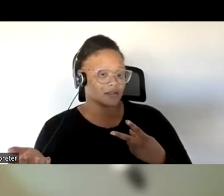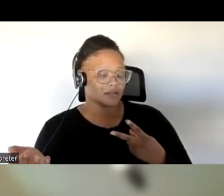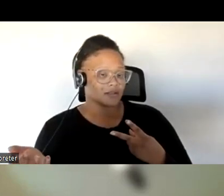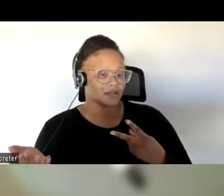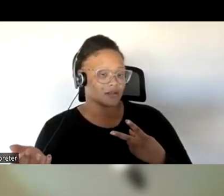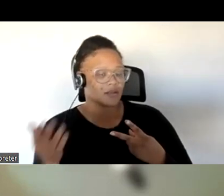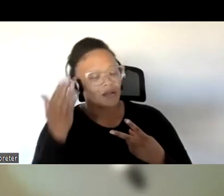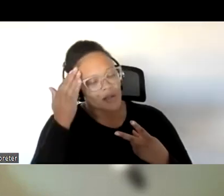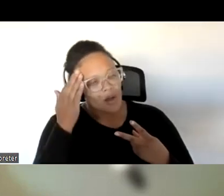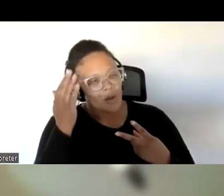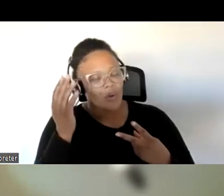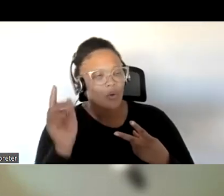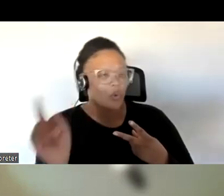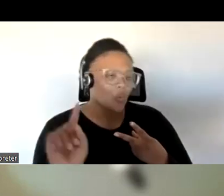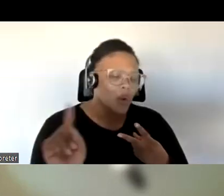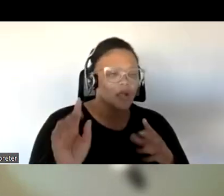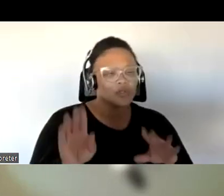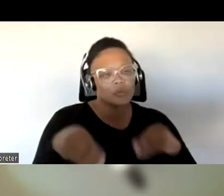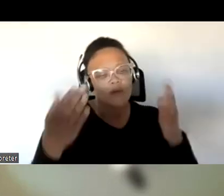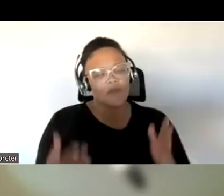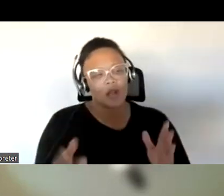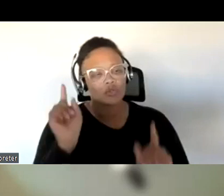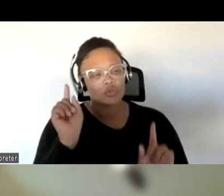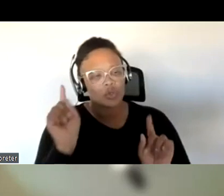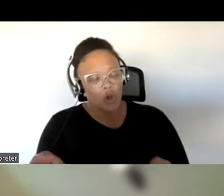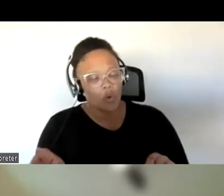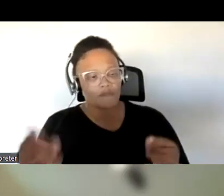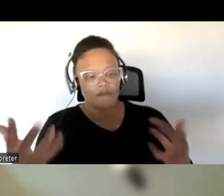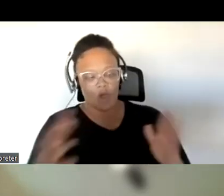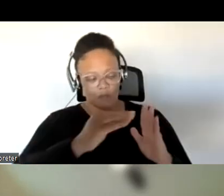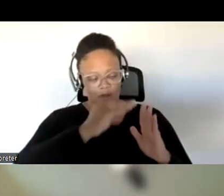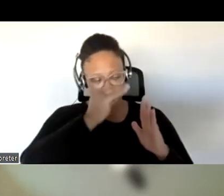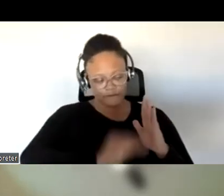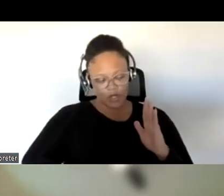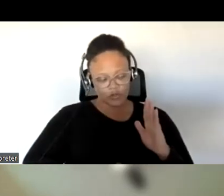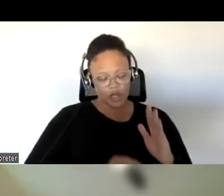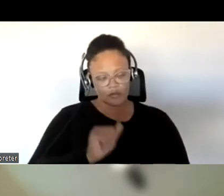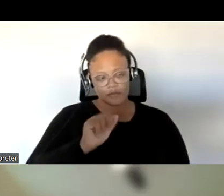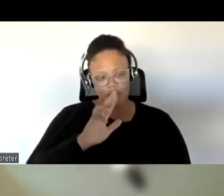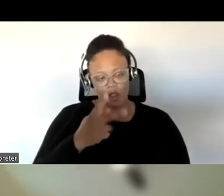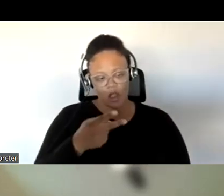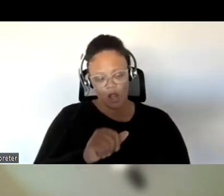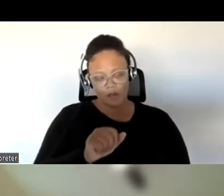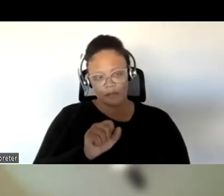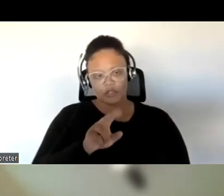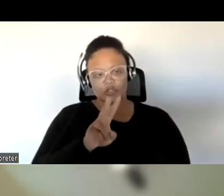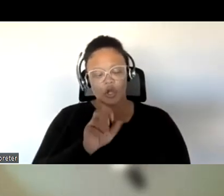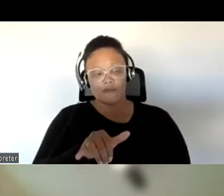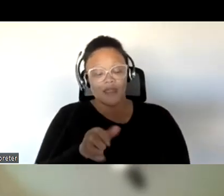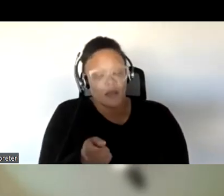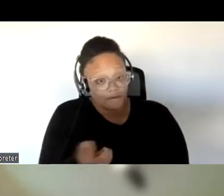you know, where do providers go if they feel that they've already filled out the ARPA survey a couple of